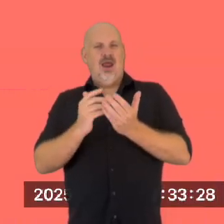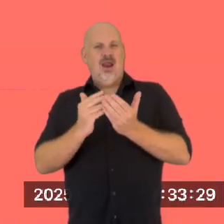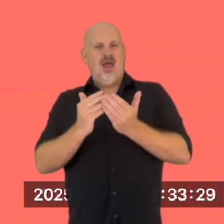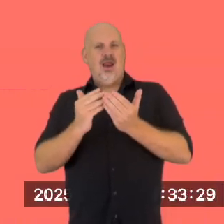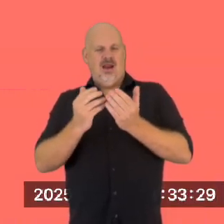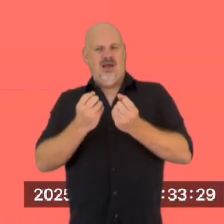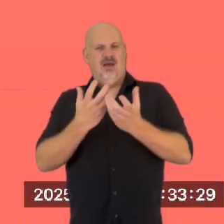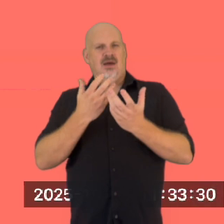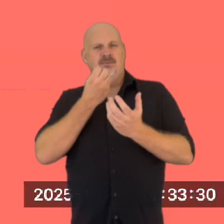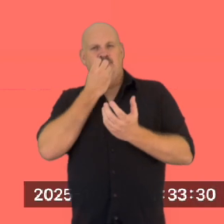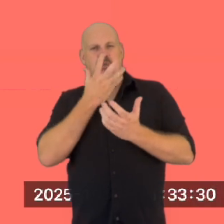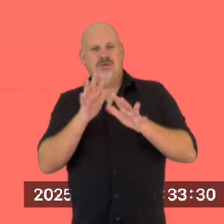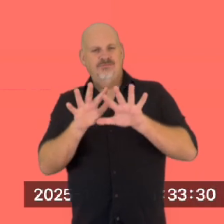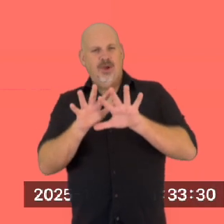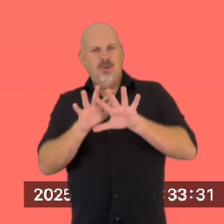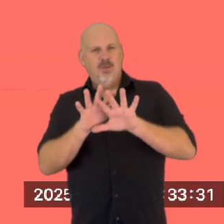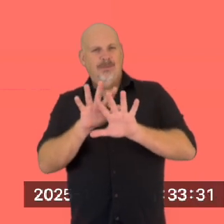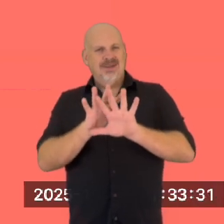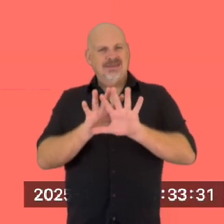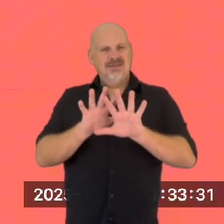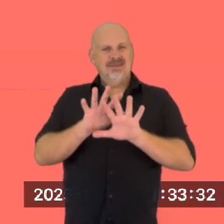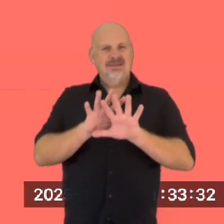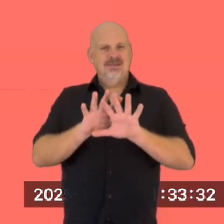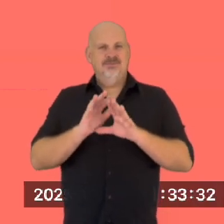watercolor stick. But it gives a beautiful mix of colour.